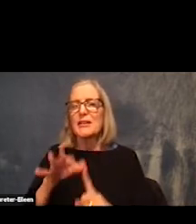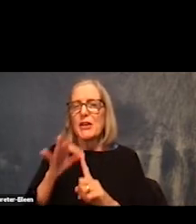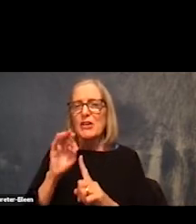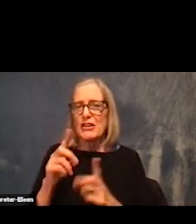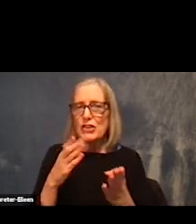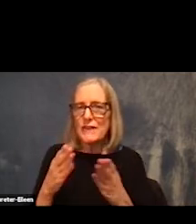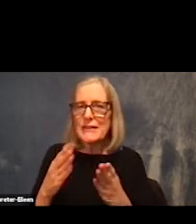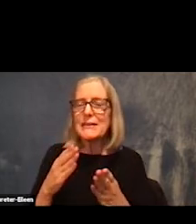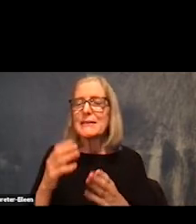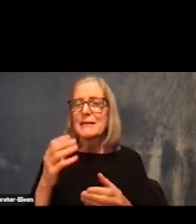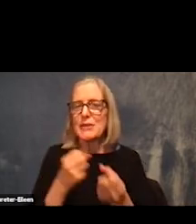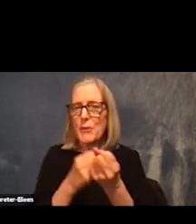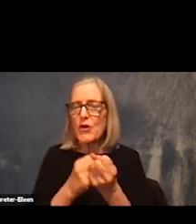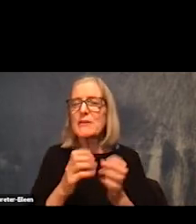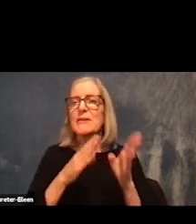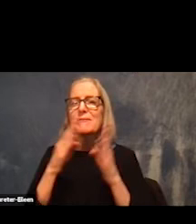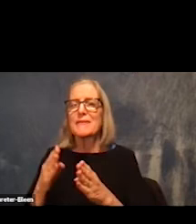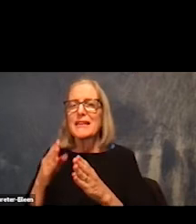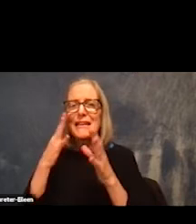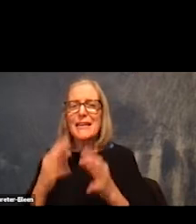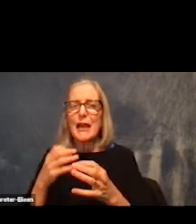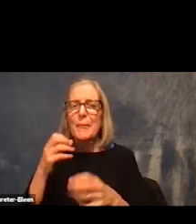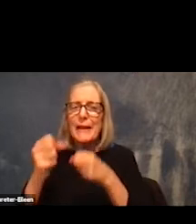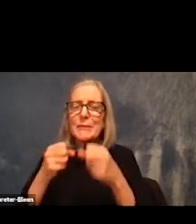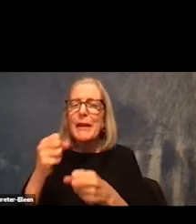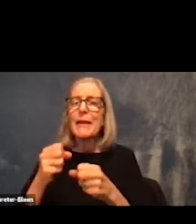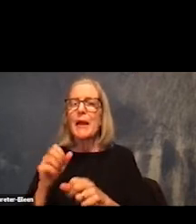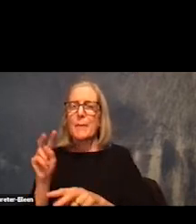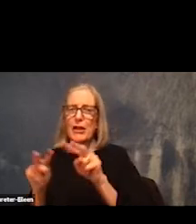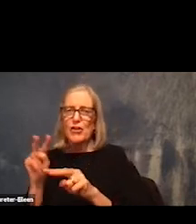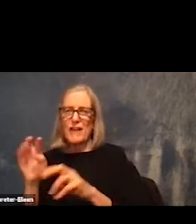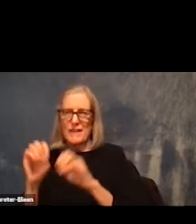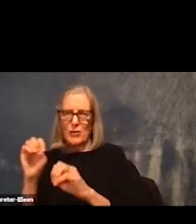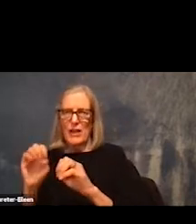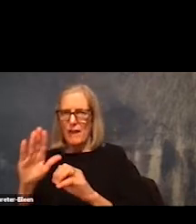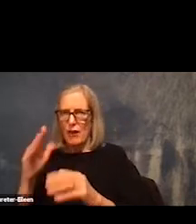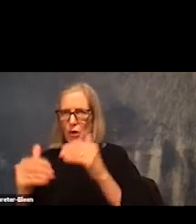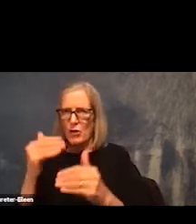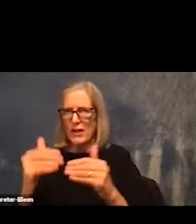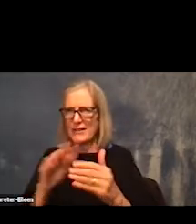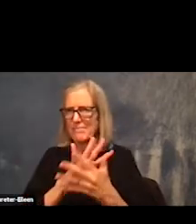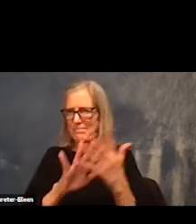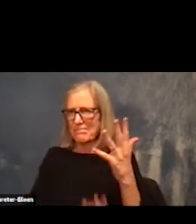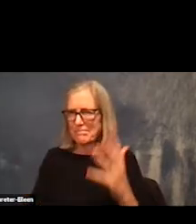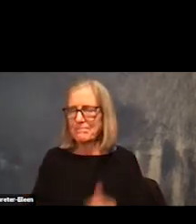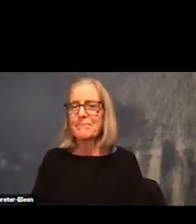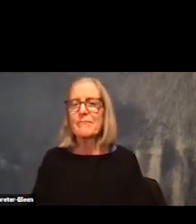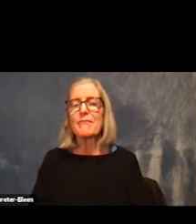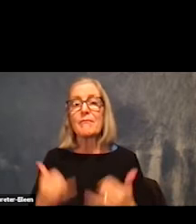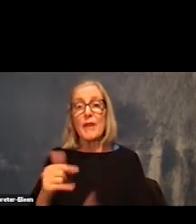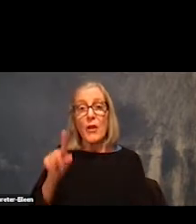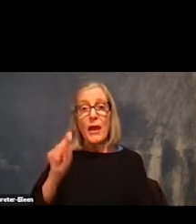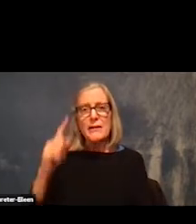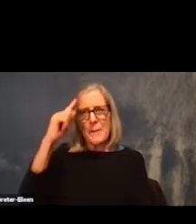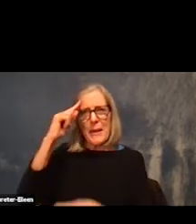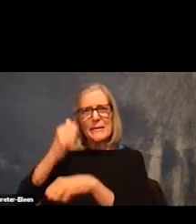decide the placement, we monitor and evaluate their progress. Now, let me ask you a mindset question. How